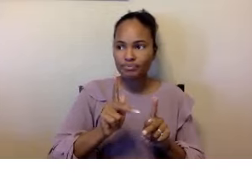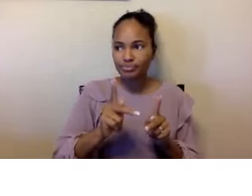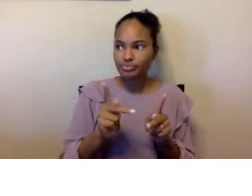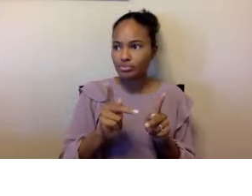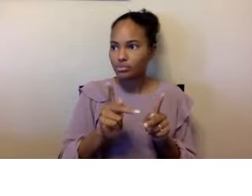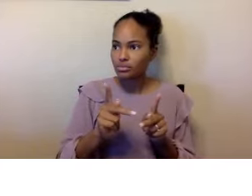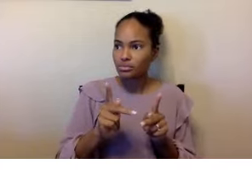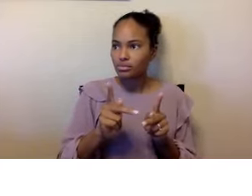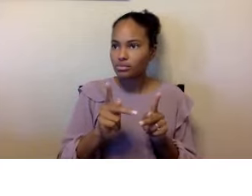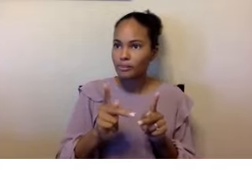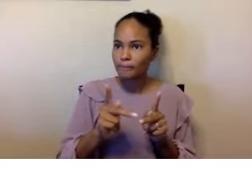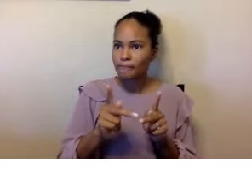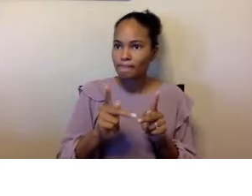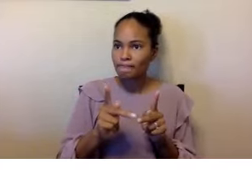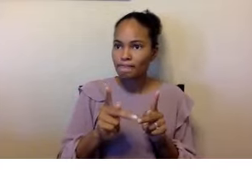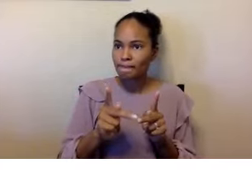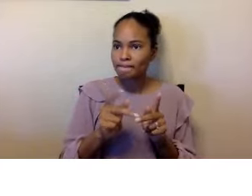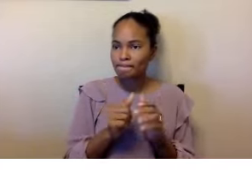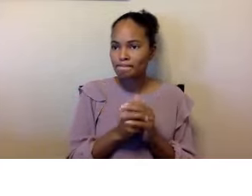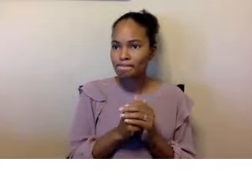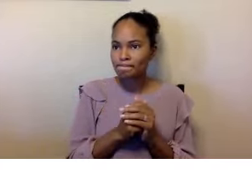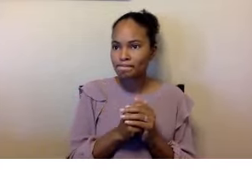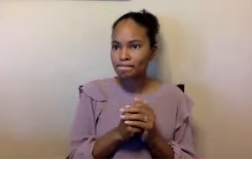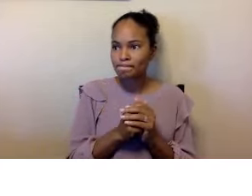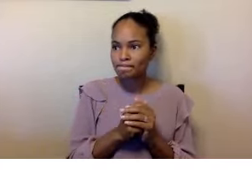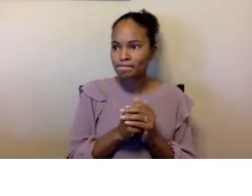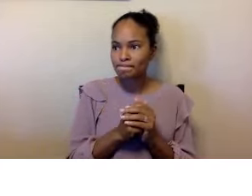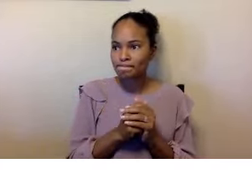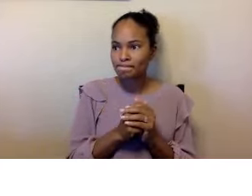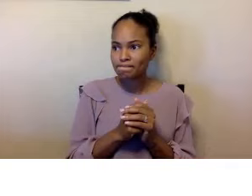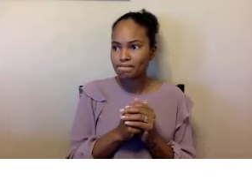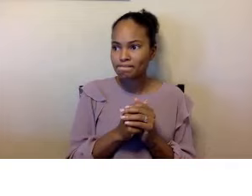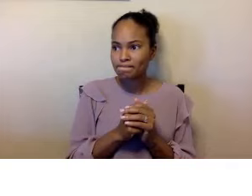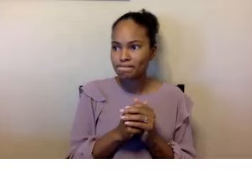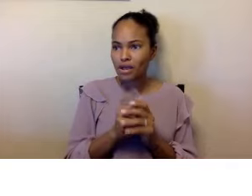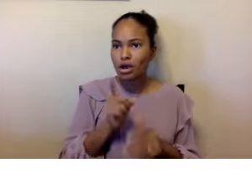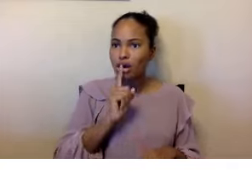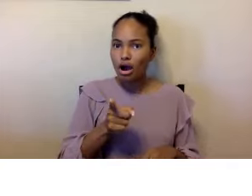a representation or a bridge